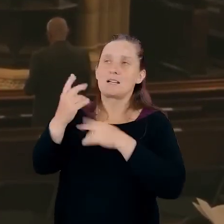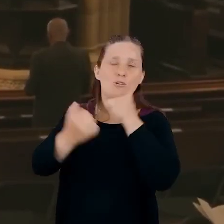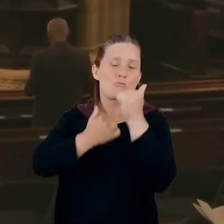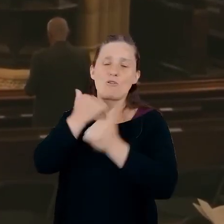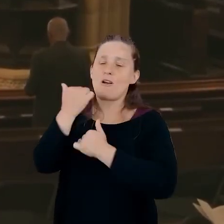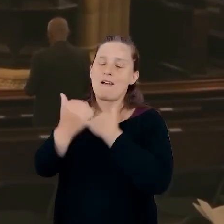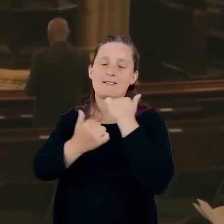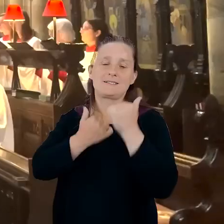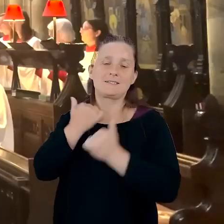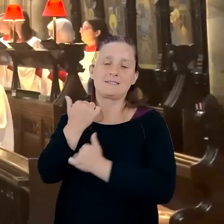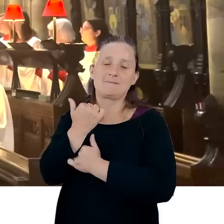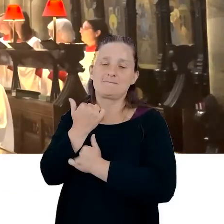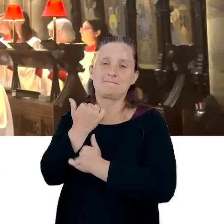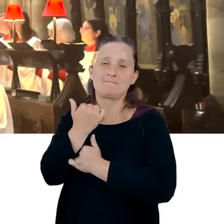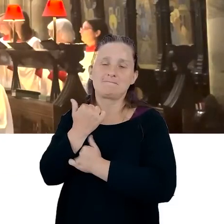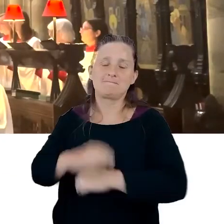sing your praise.